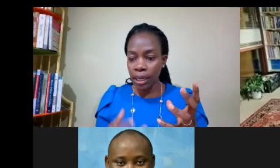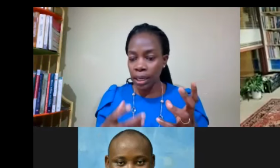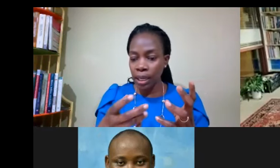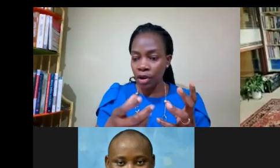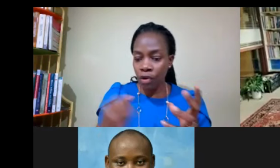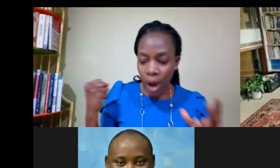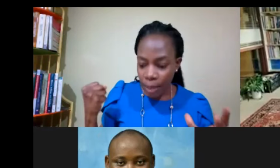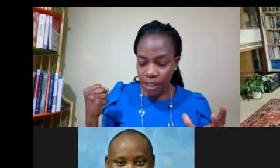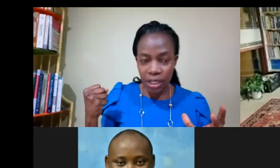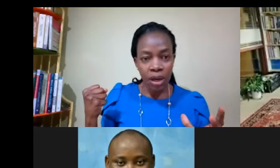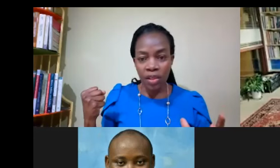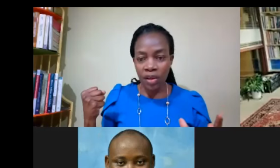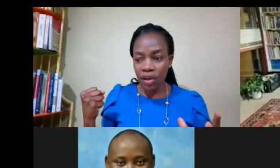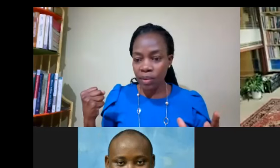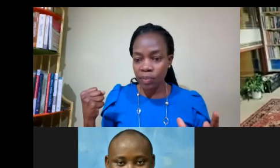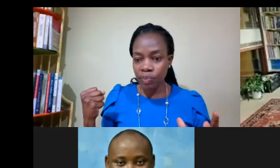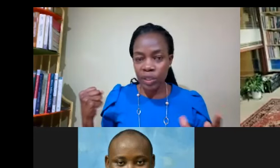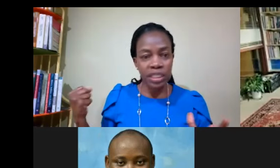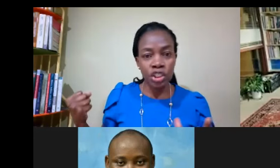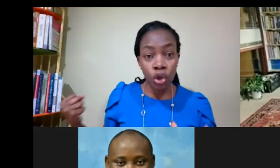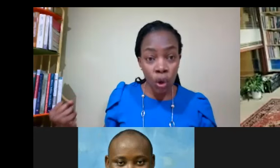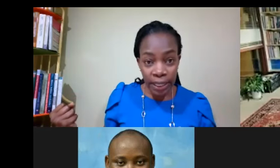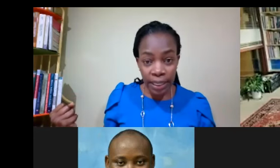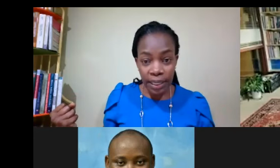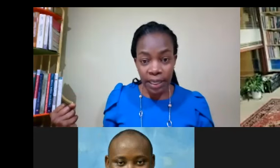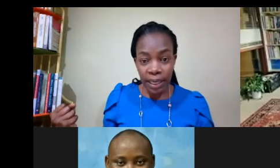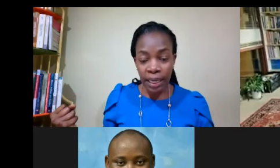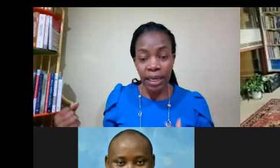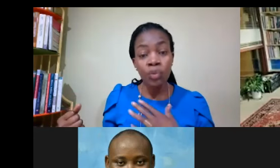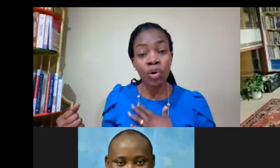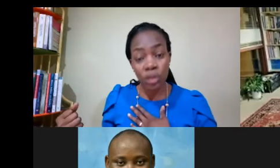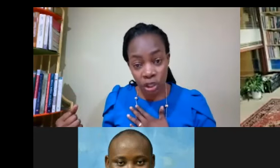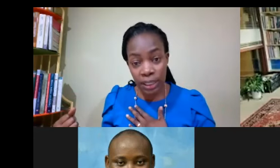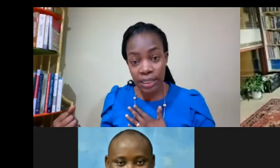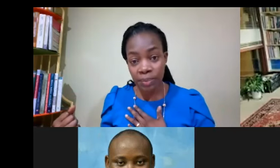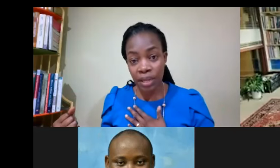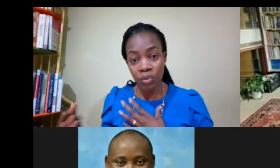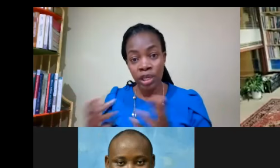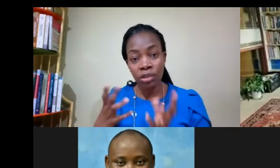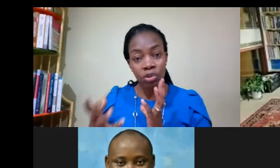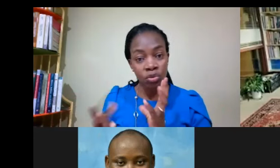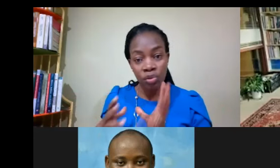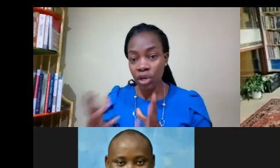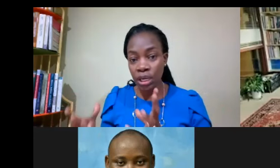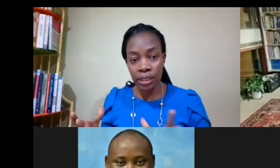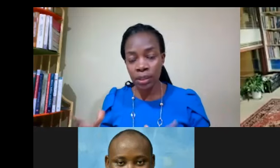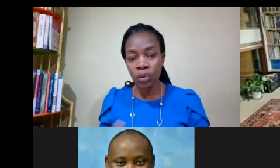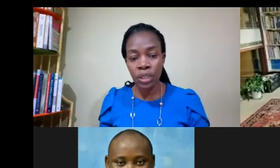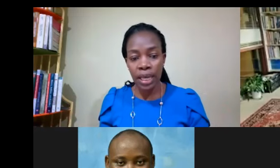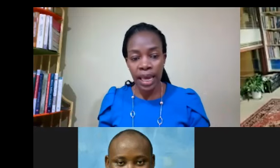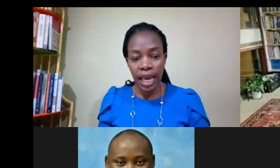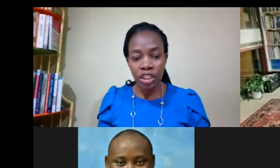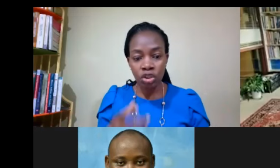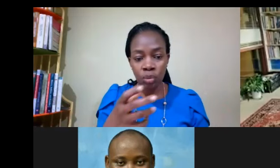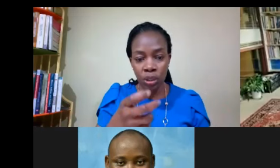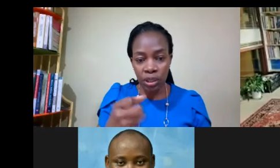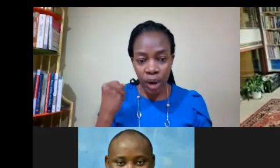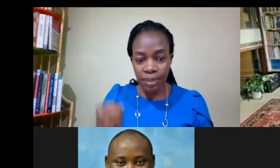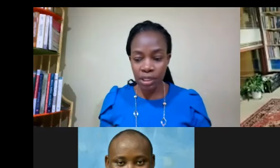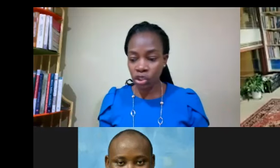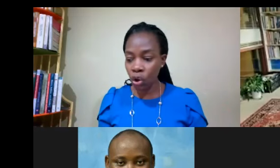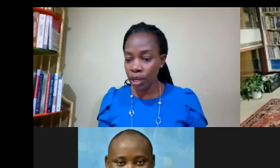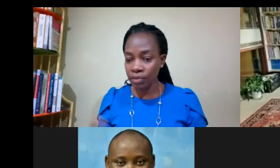one grabs the other person's toy. And I work with toddlers, by the way, 2, 3 years old. And so